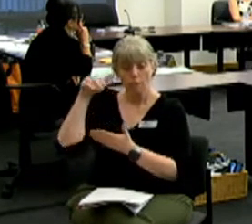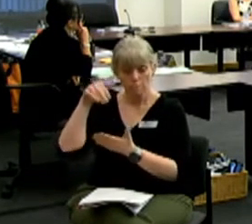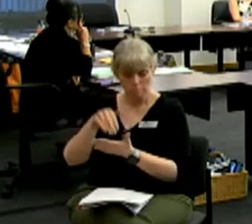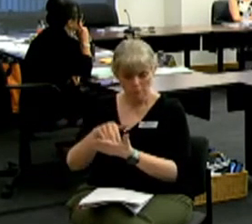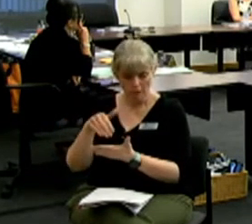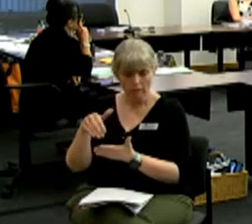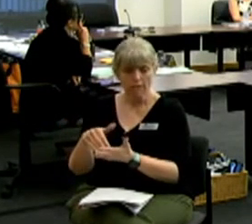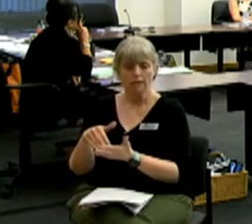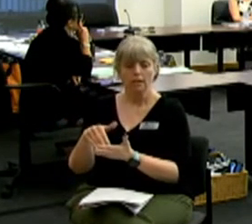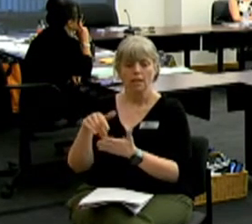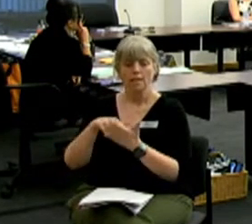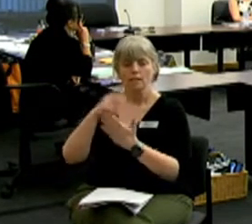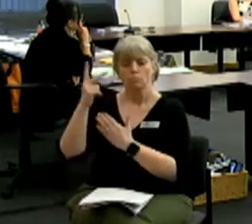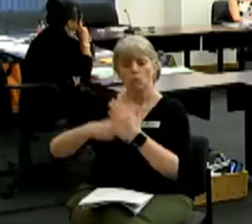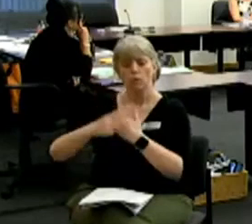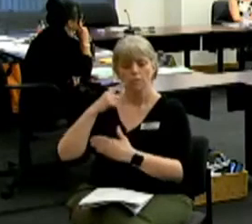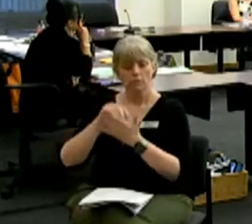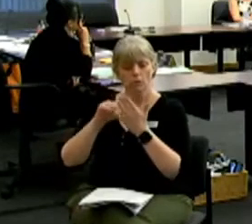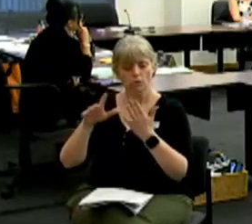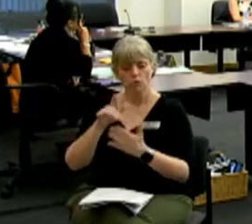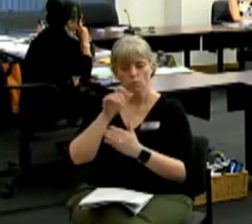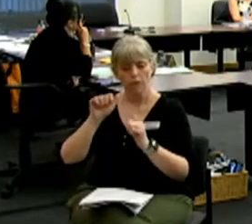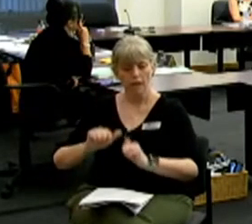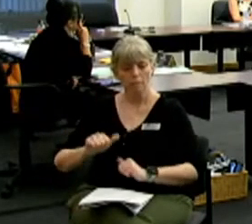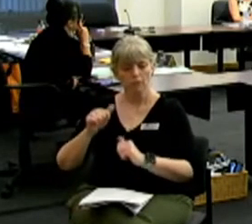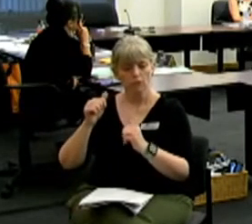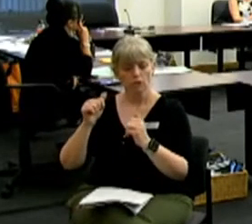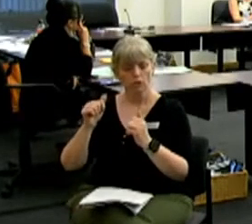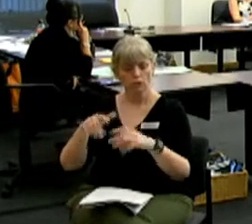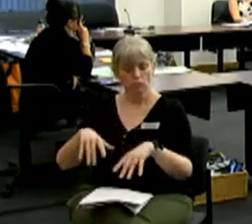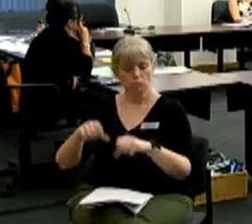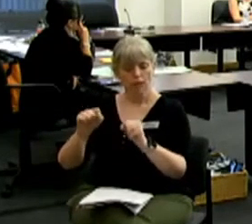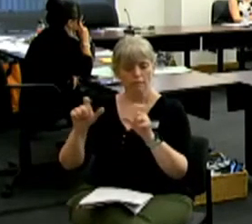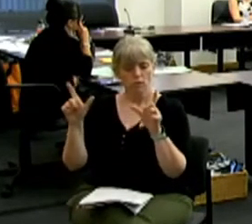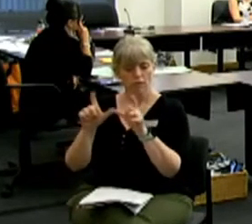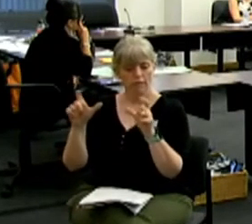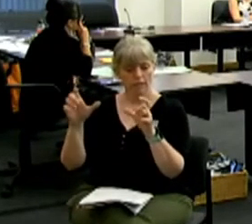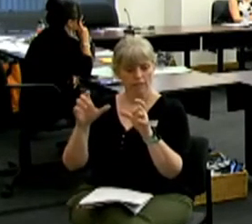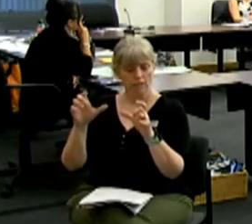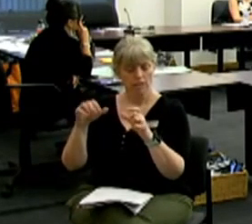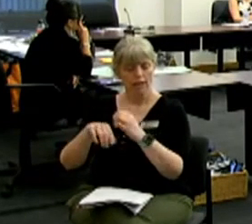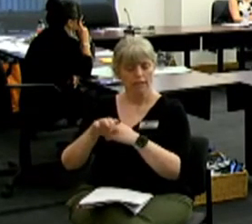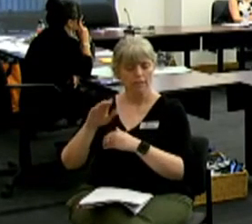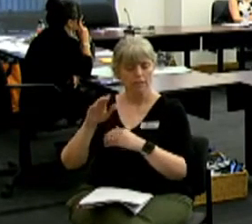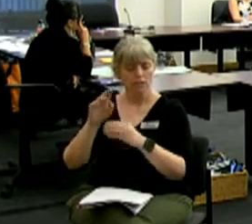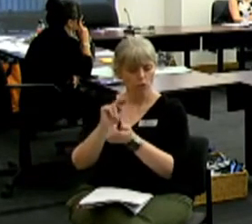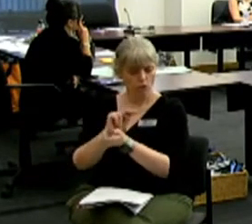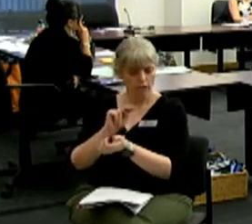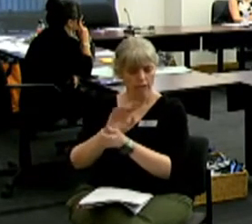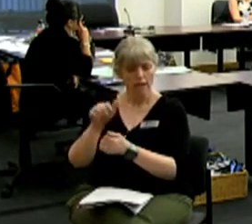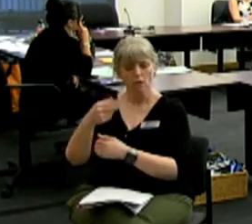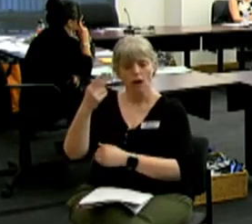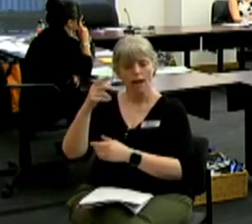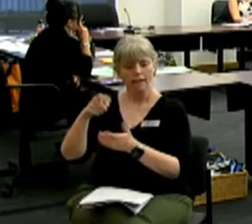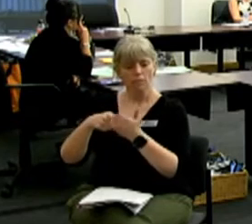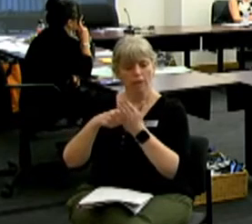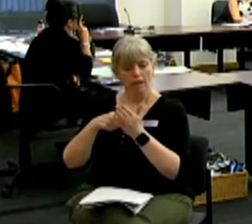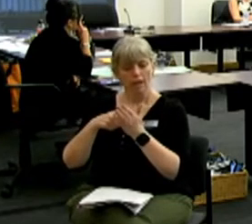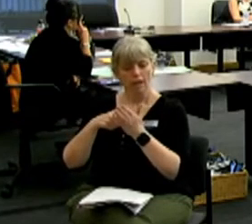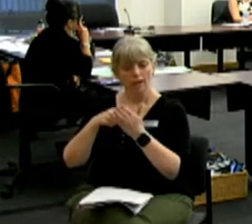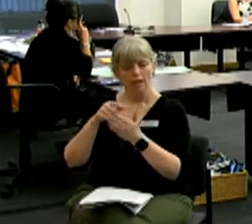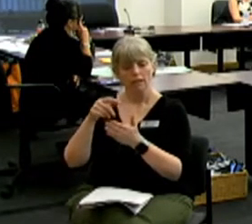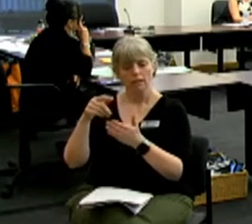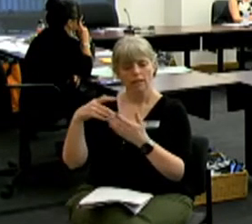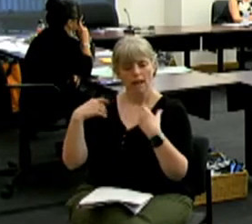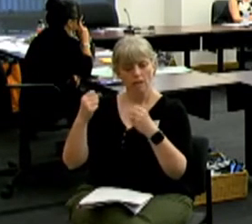million. This program is for students who will be able to obtain certificates and degrees in nursing and other higher demand healthcare fields in